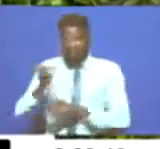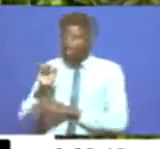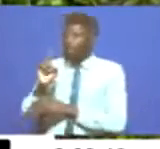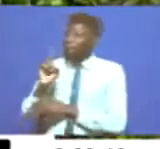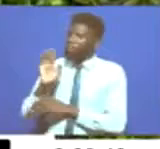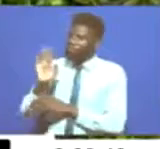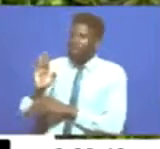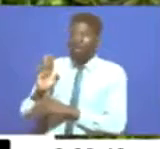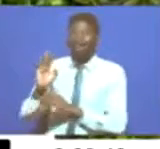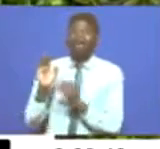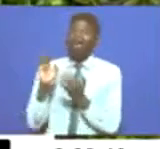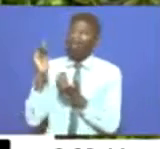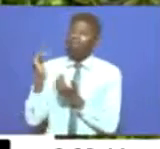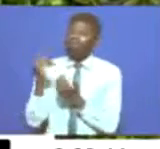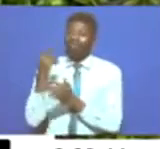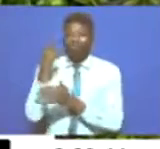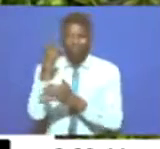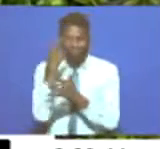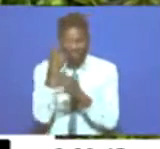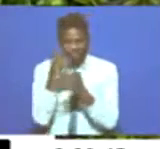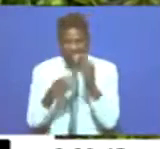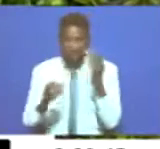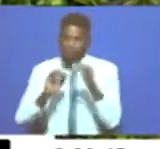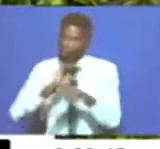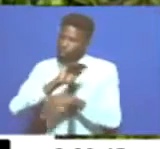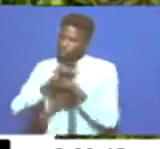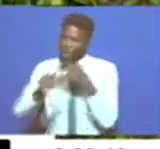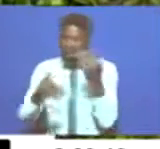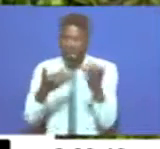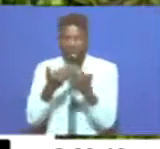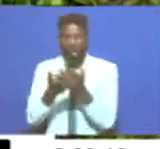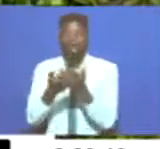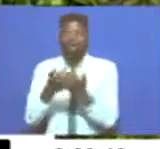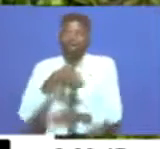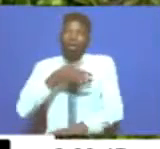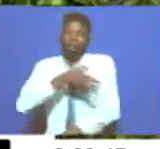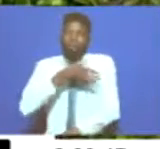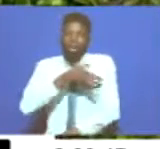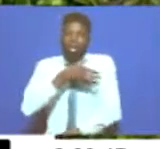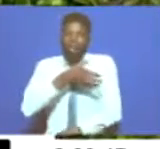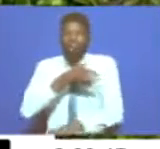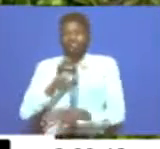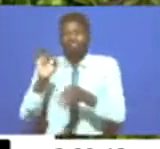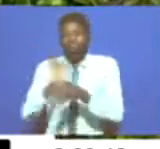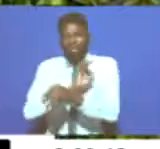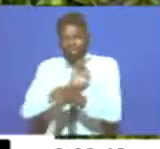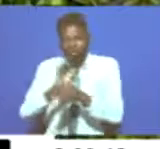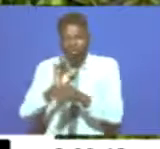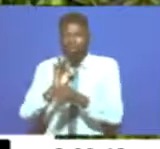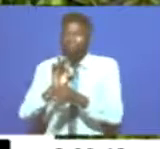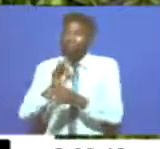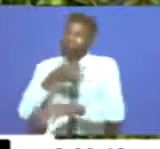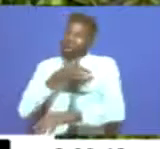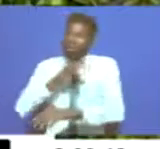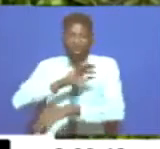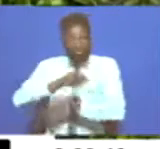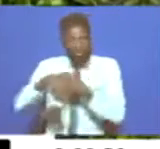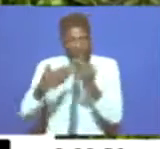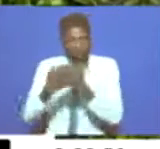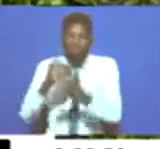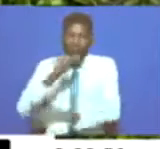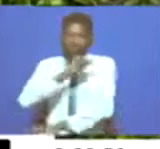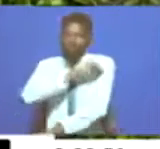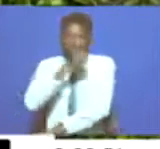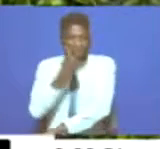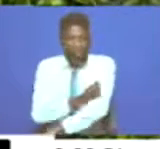to assume all powers, the functions, powers, authority of